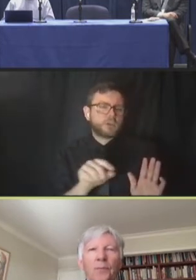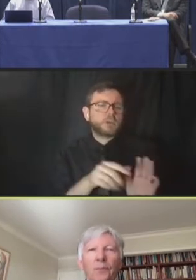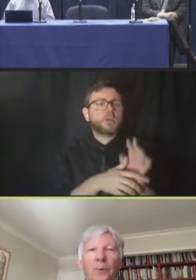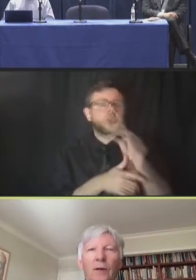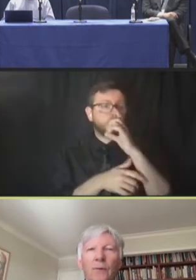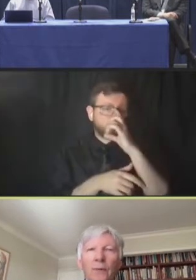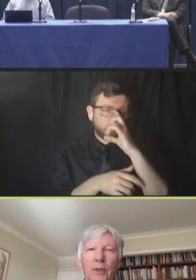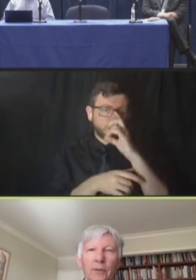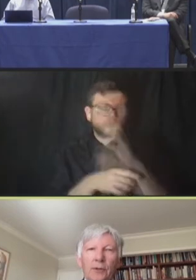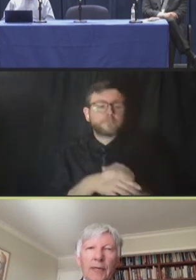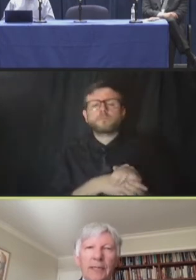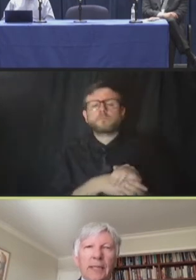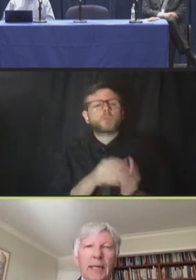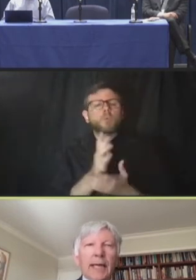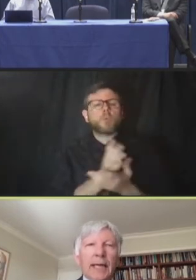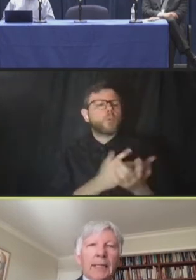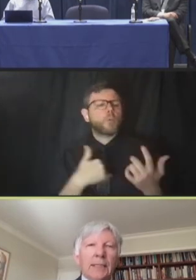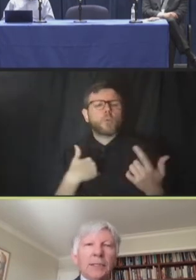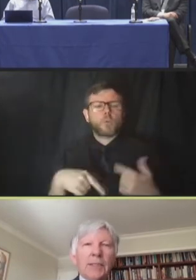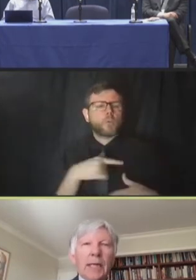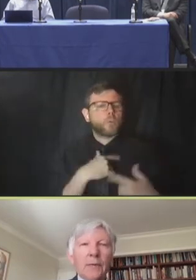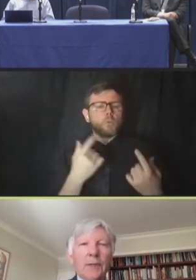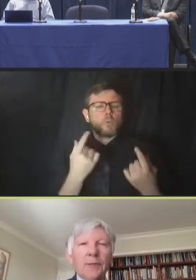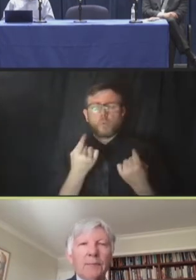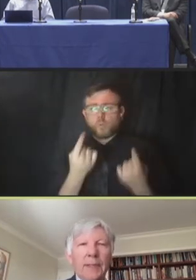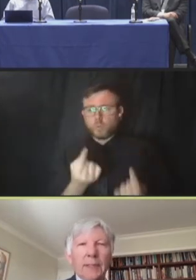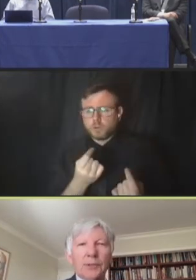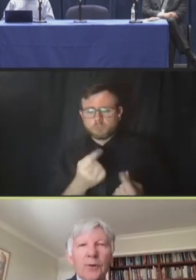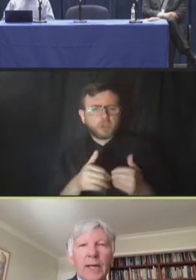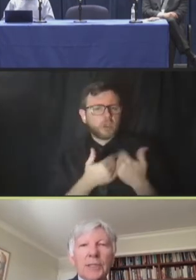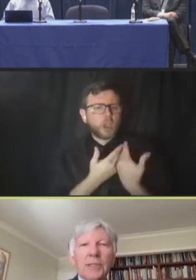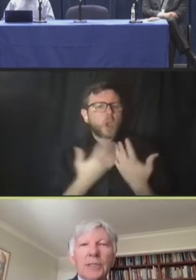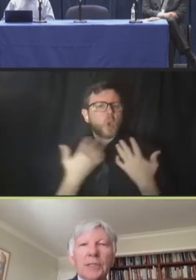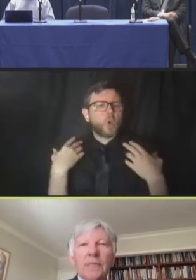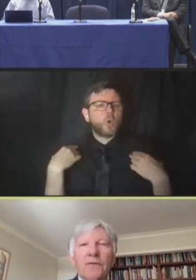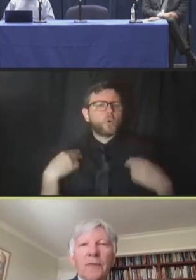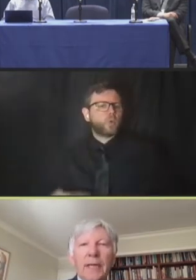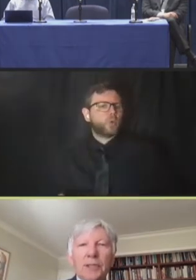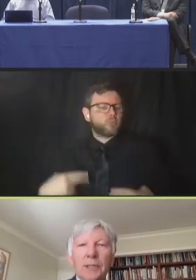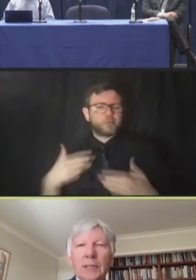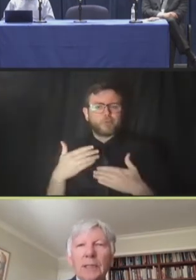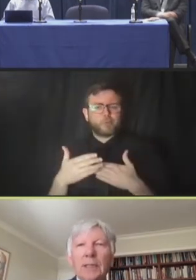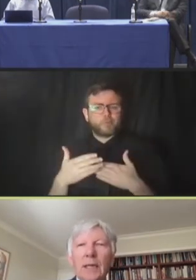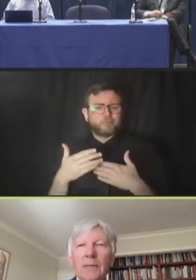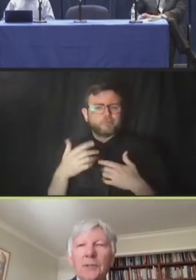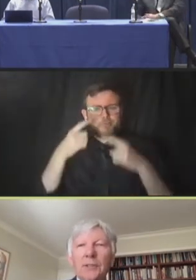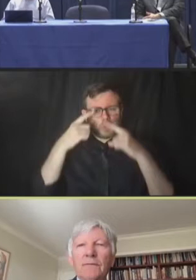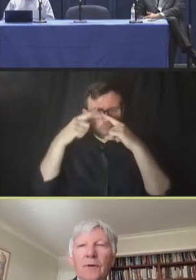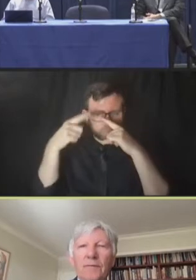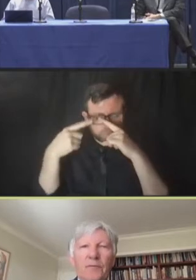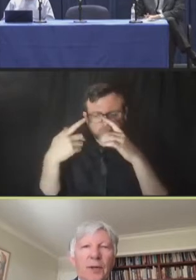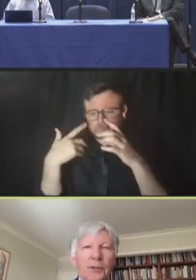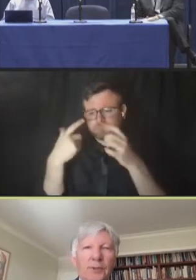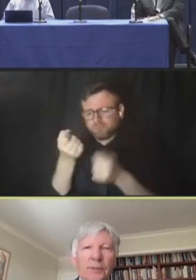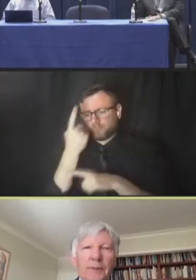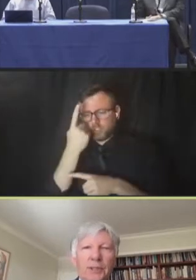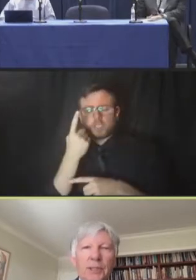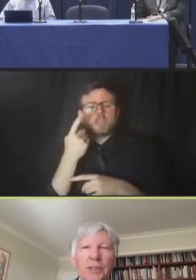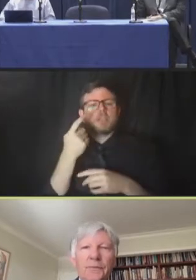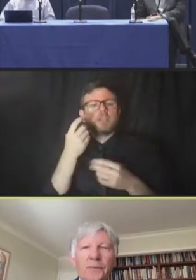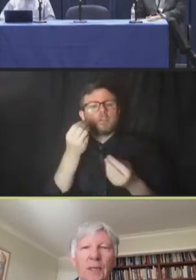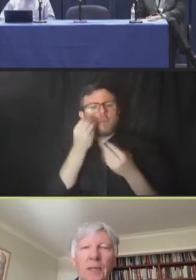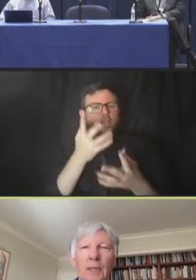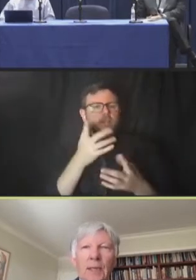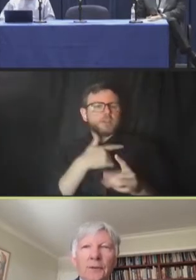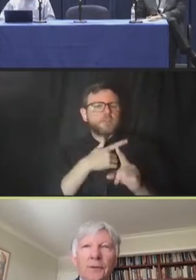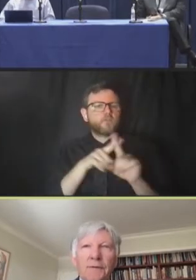So part of what we are trying to get at is how human beings process information that comes in the form of multiple